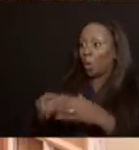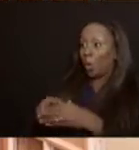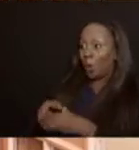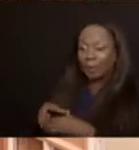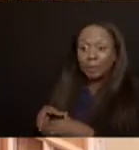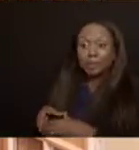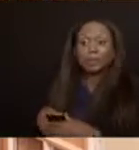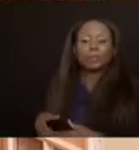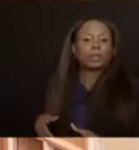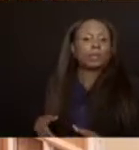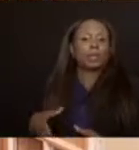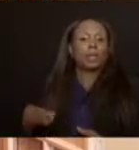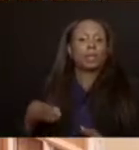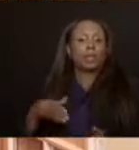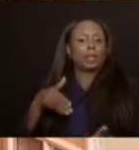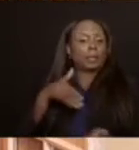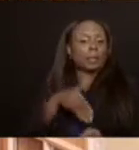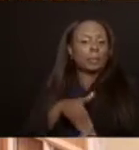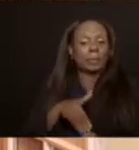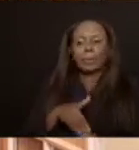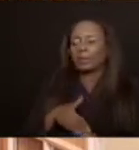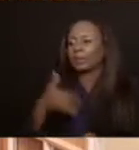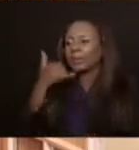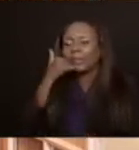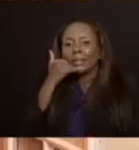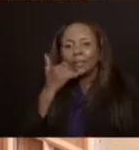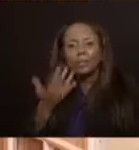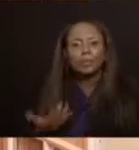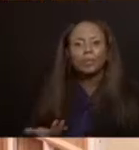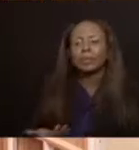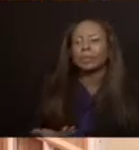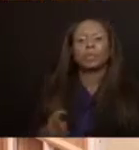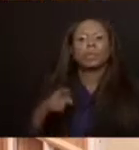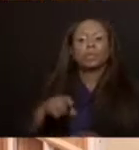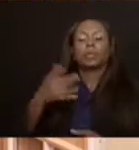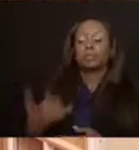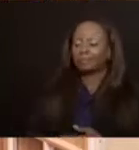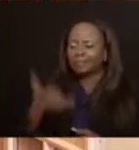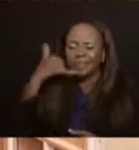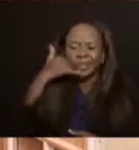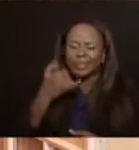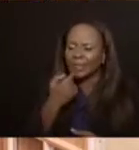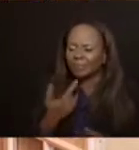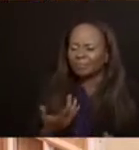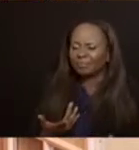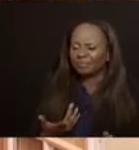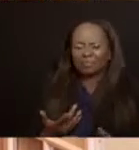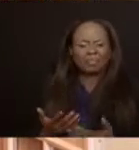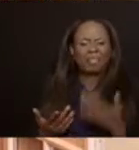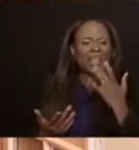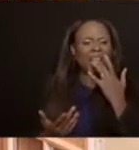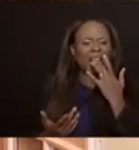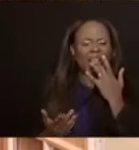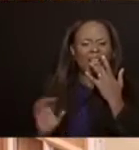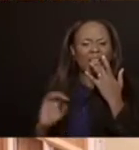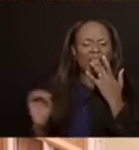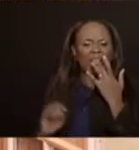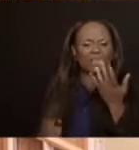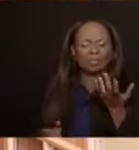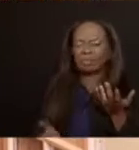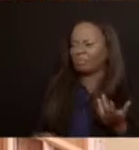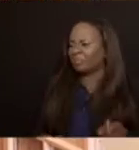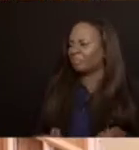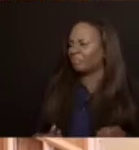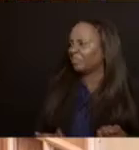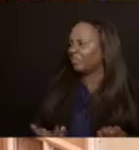medical tele-triage as they call it, that you can pick up the phone and say, look, I ain't got a taste in my mouth, you know. I